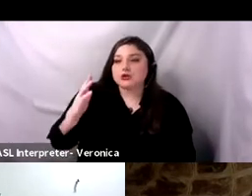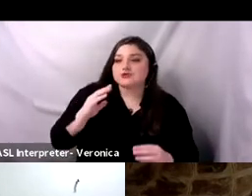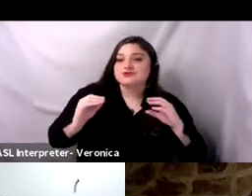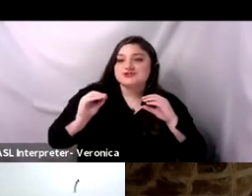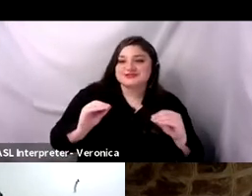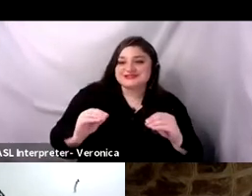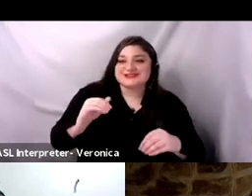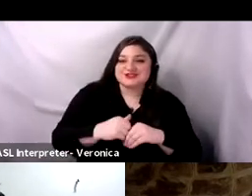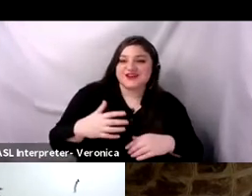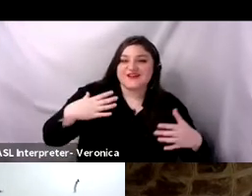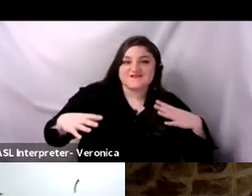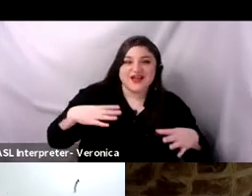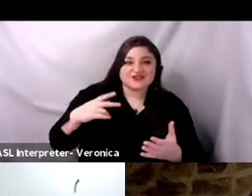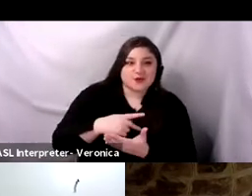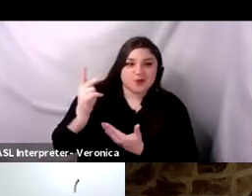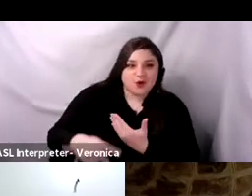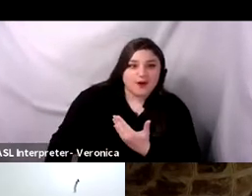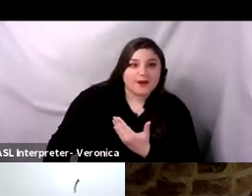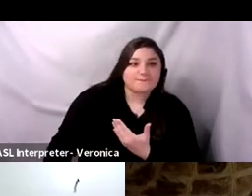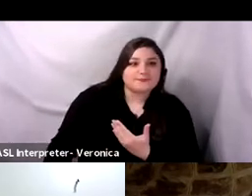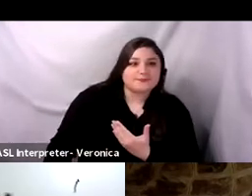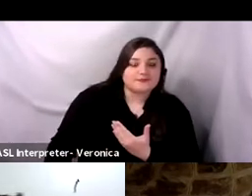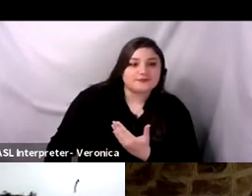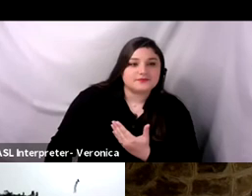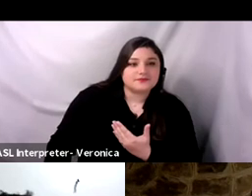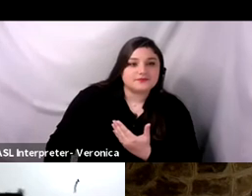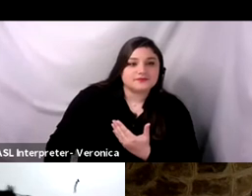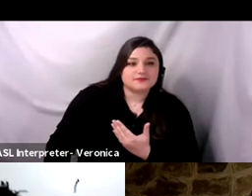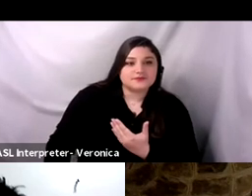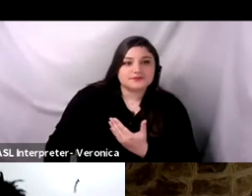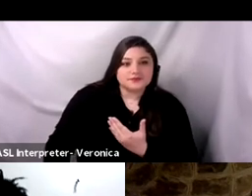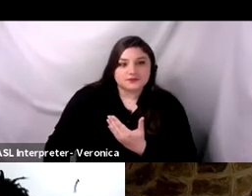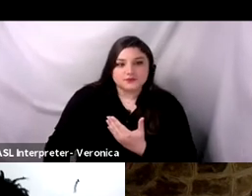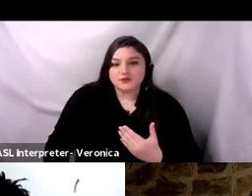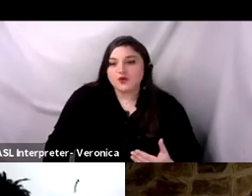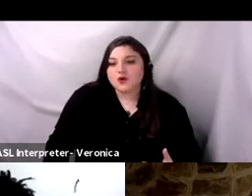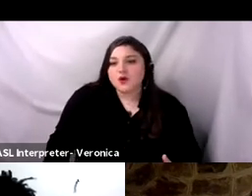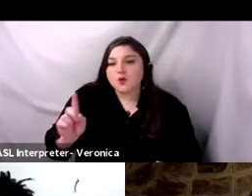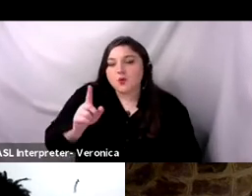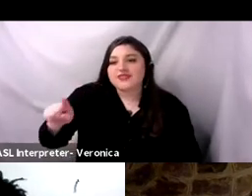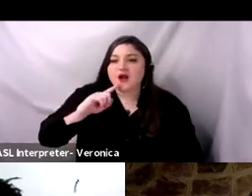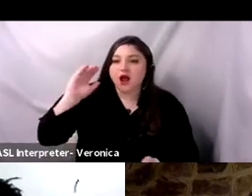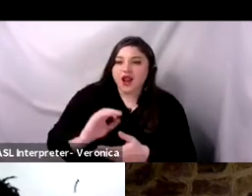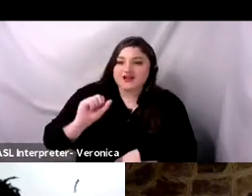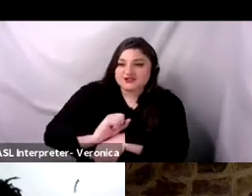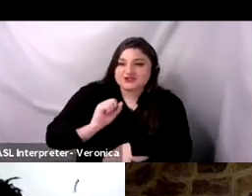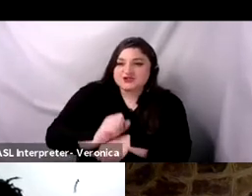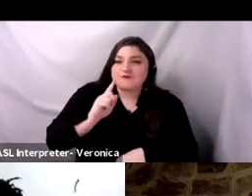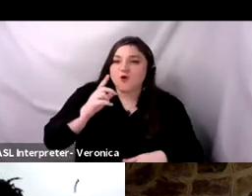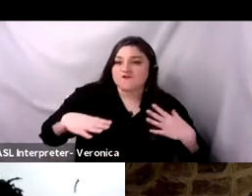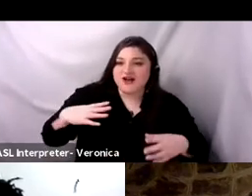fast fashion has consolidated the job to the point where there's less jobs available to fashion professionals than ever